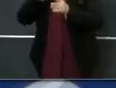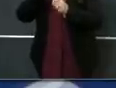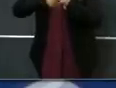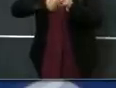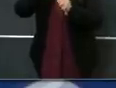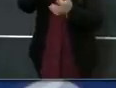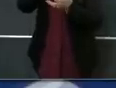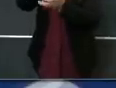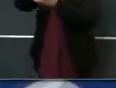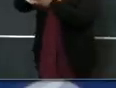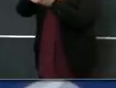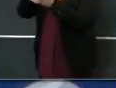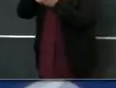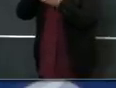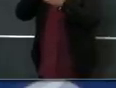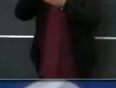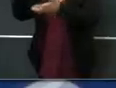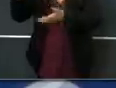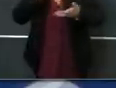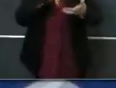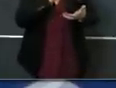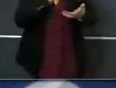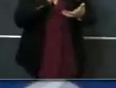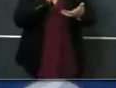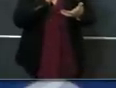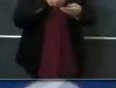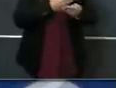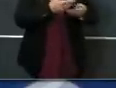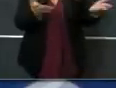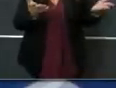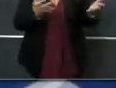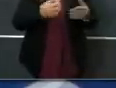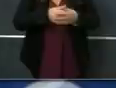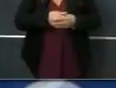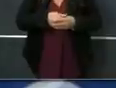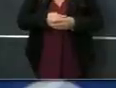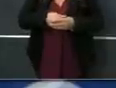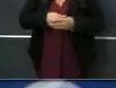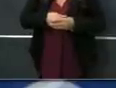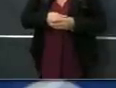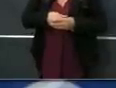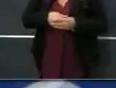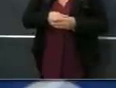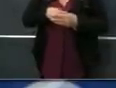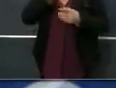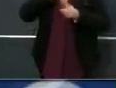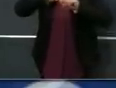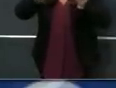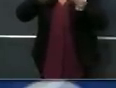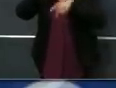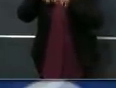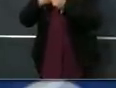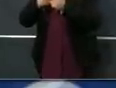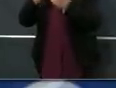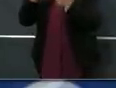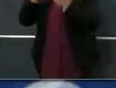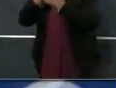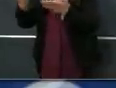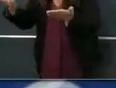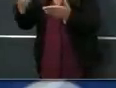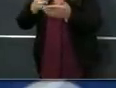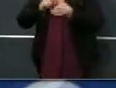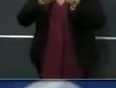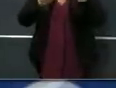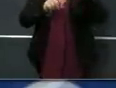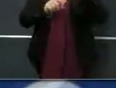those individuals and groups have provided and procured different units, different equipment. And all of